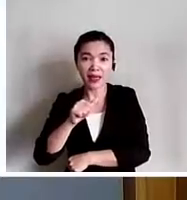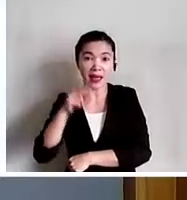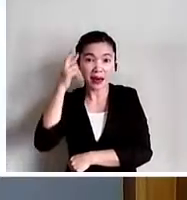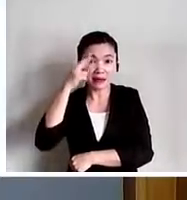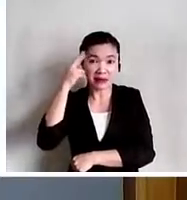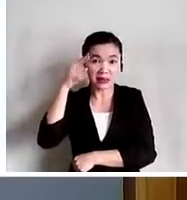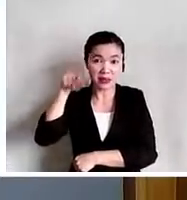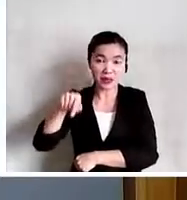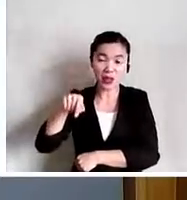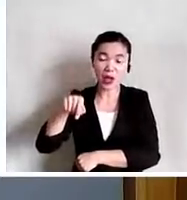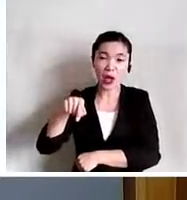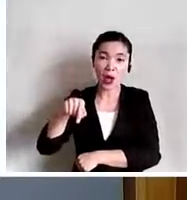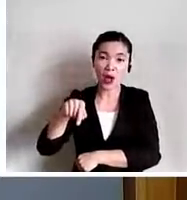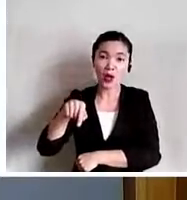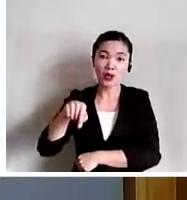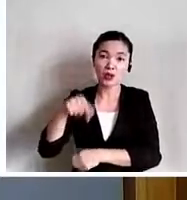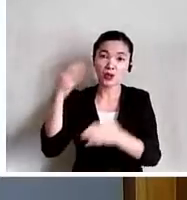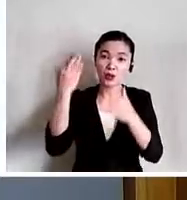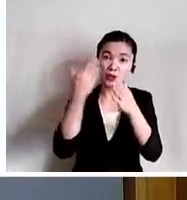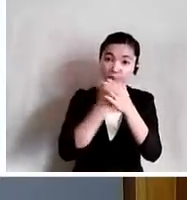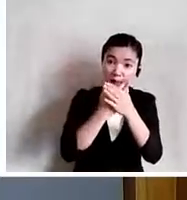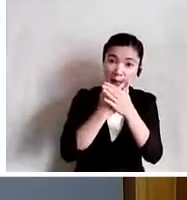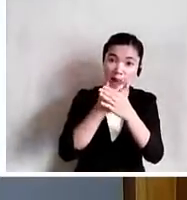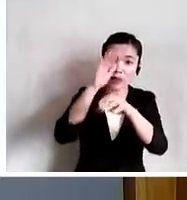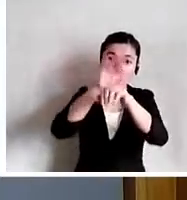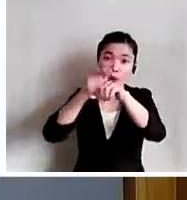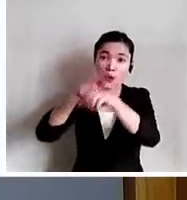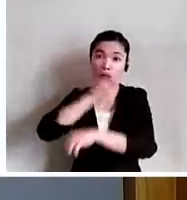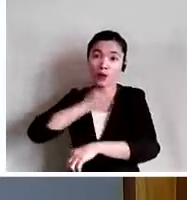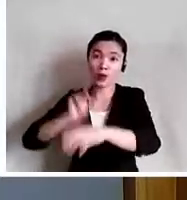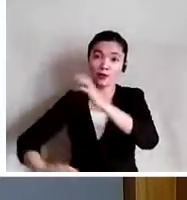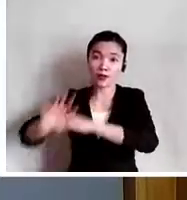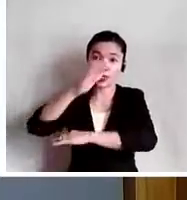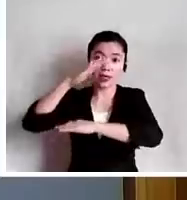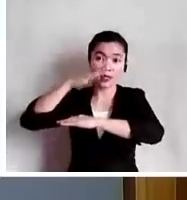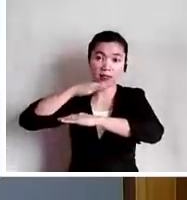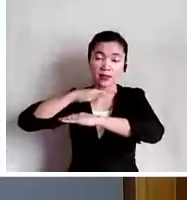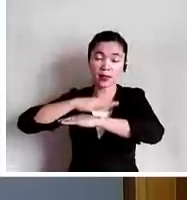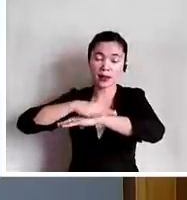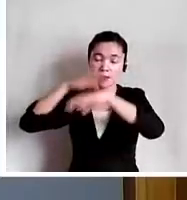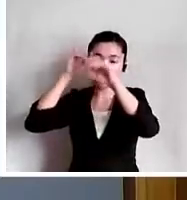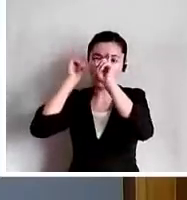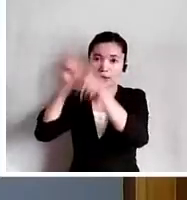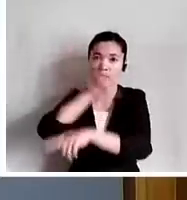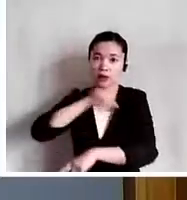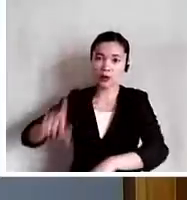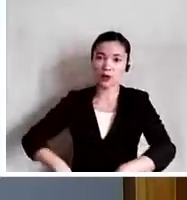the call of the kingdom. Let us pray to the Lord. Lord, hear our